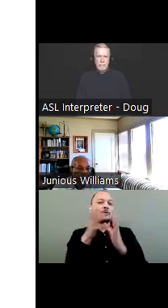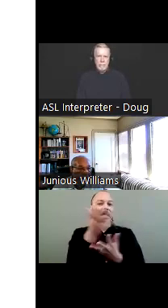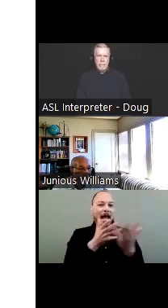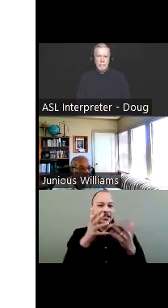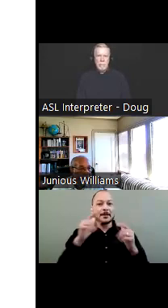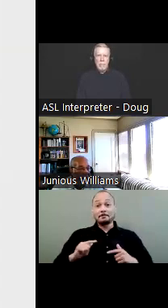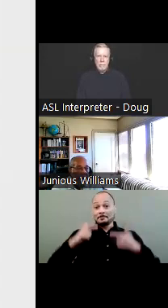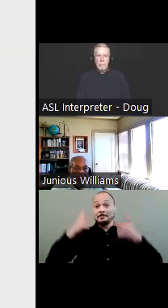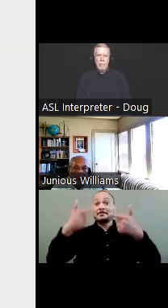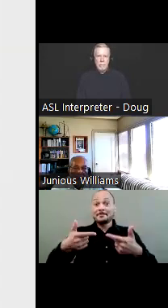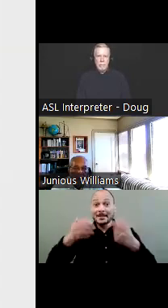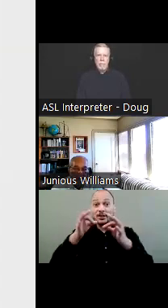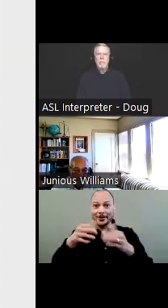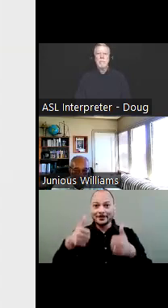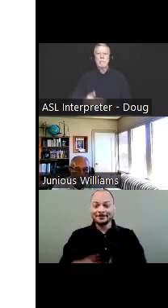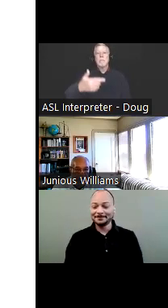next slide.